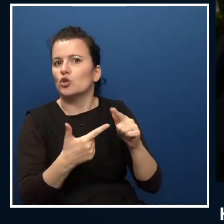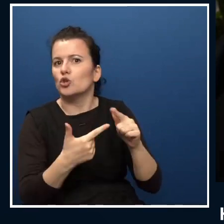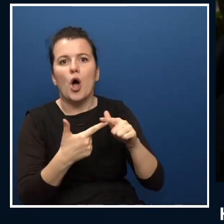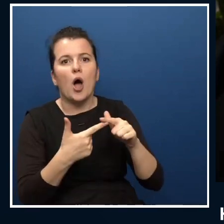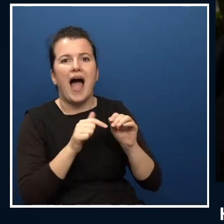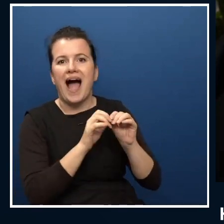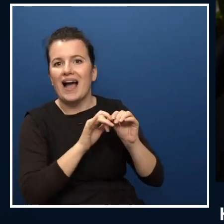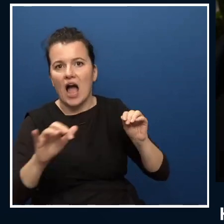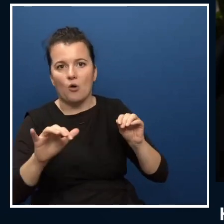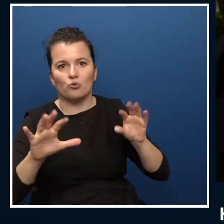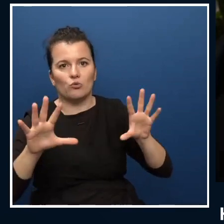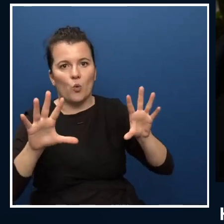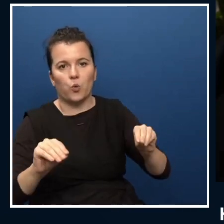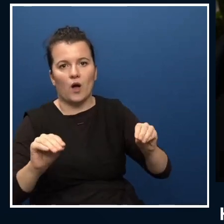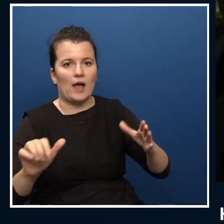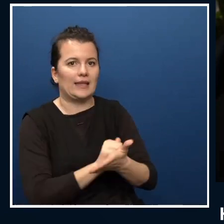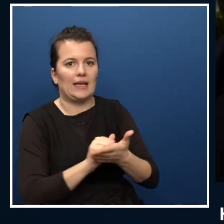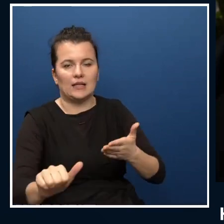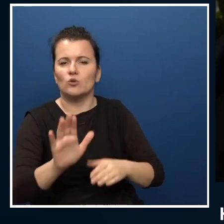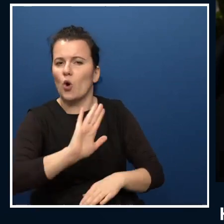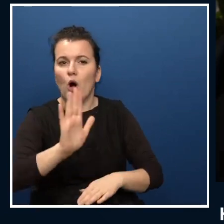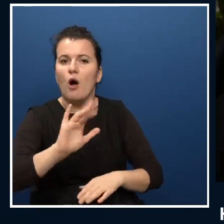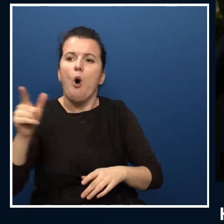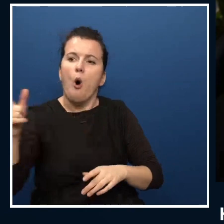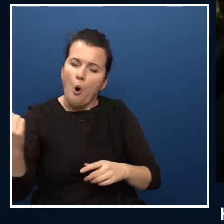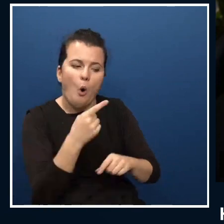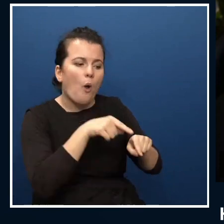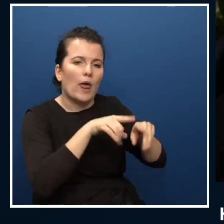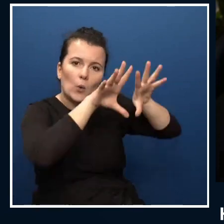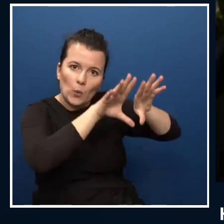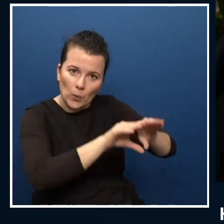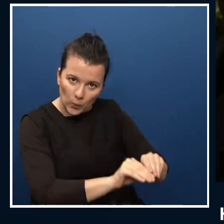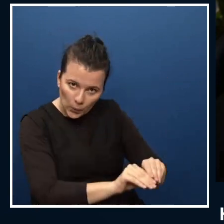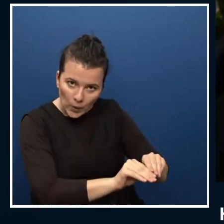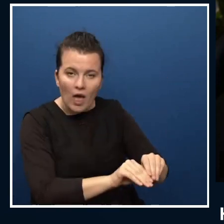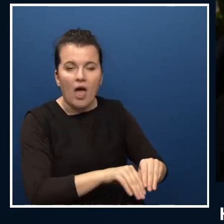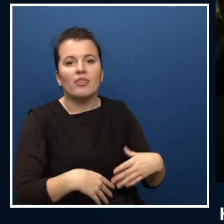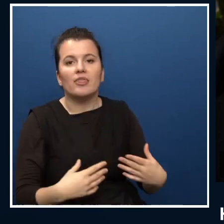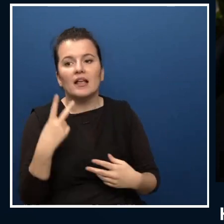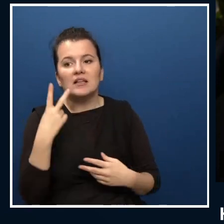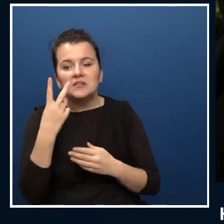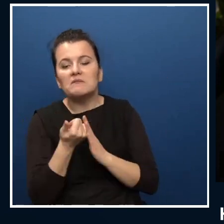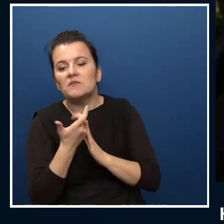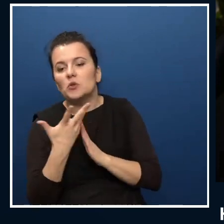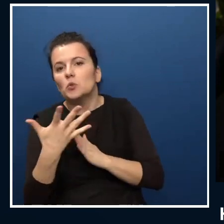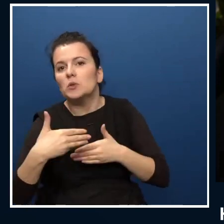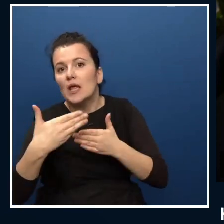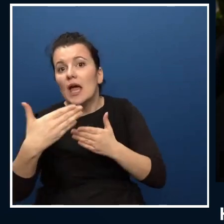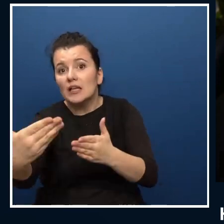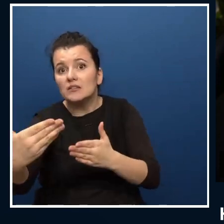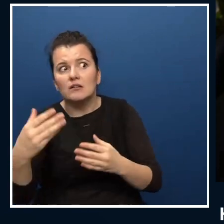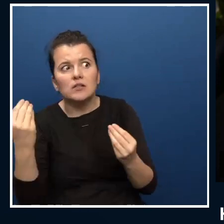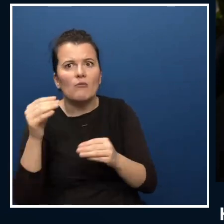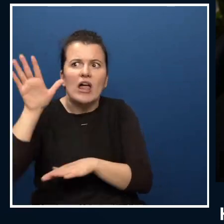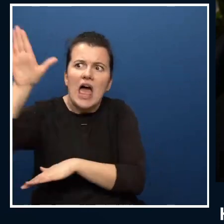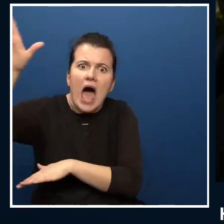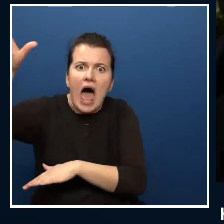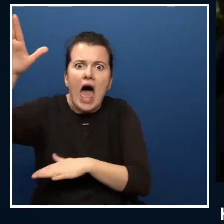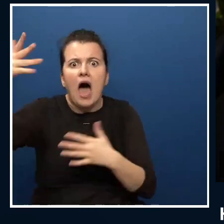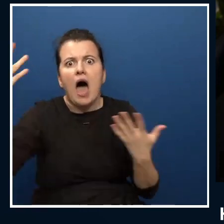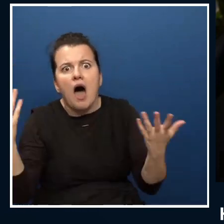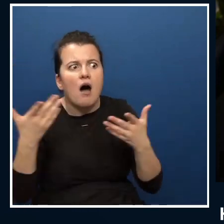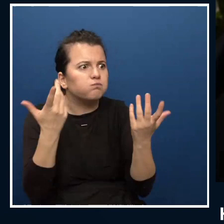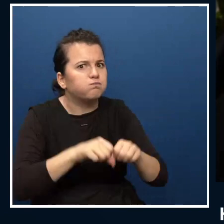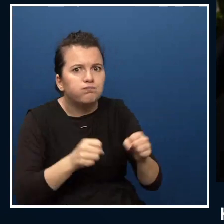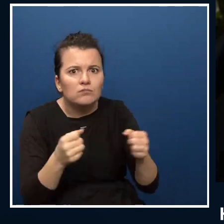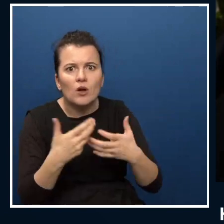wait for a few days and see if anybody screams. Right? Okay. Did I break some CSS? Did I ruin, was